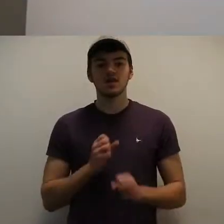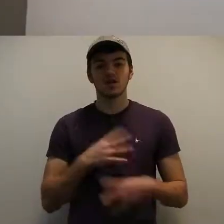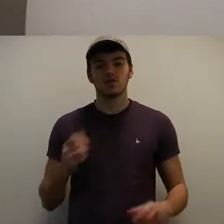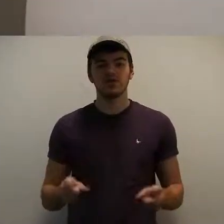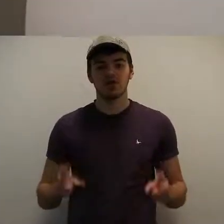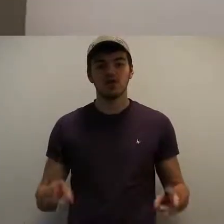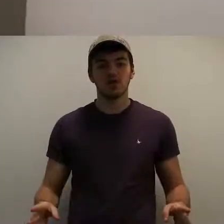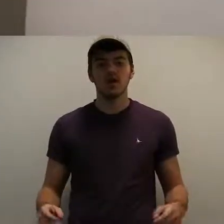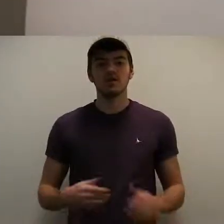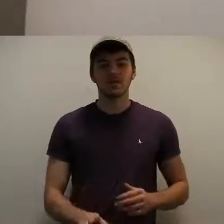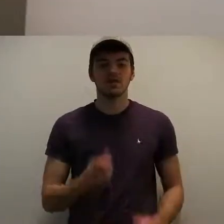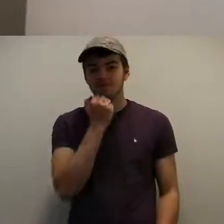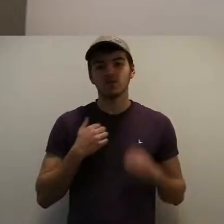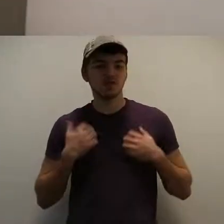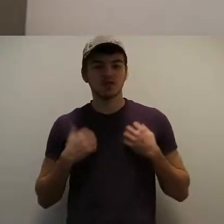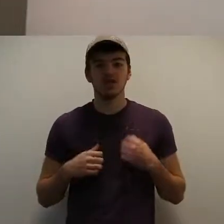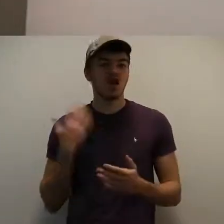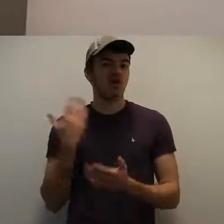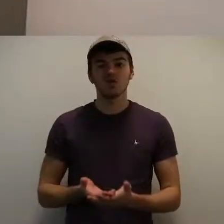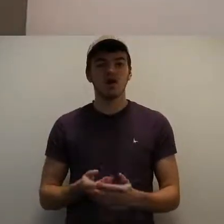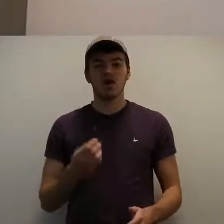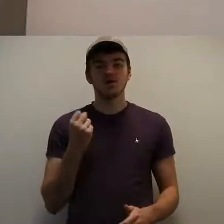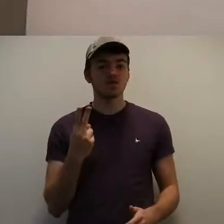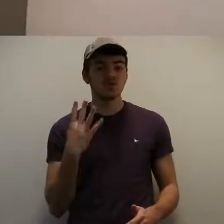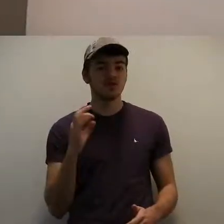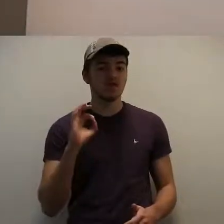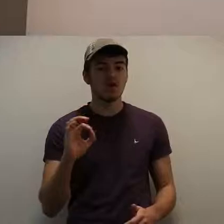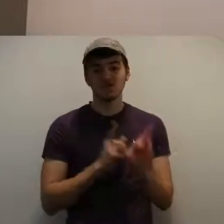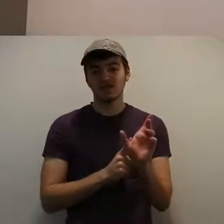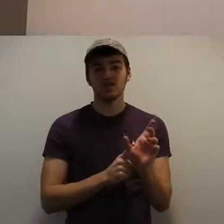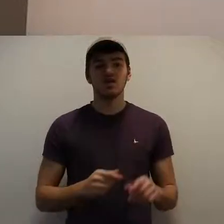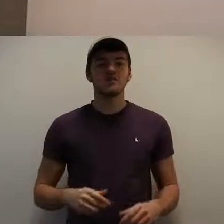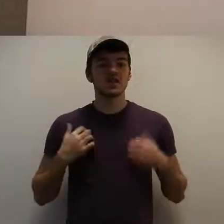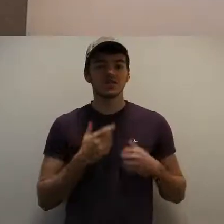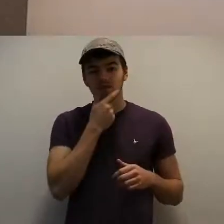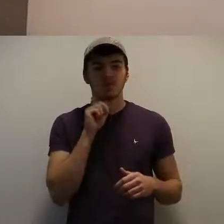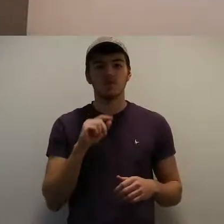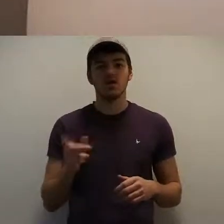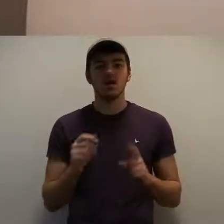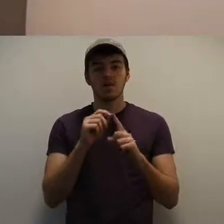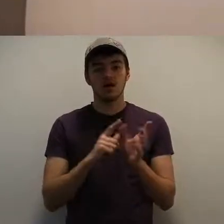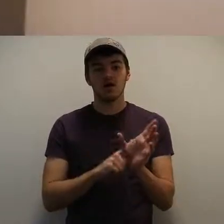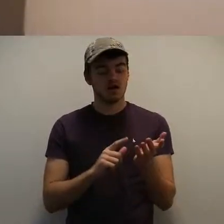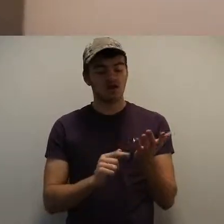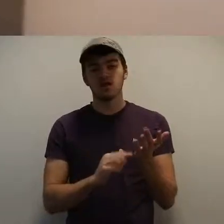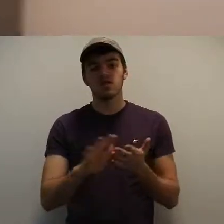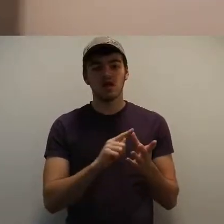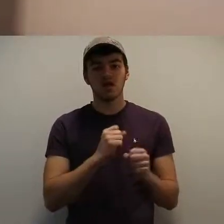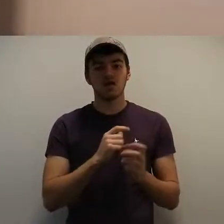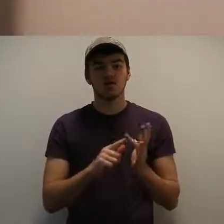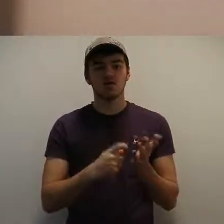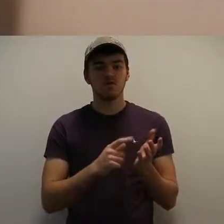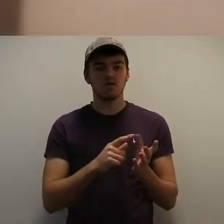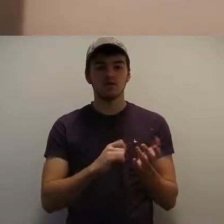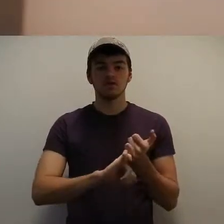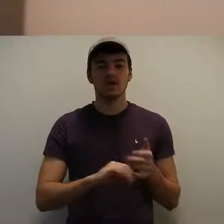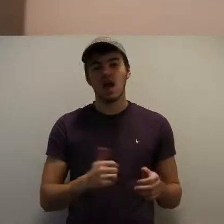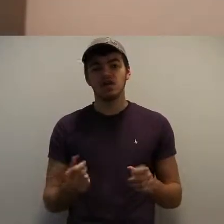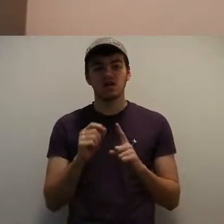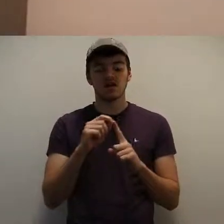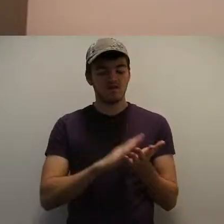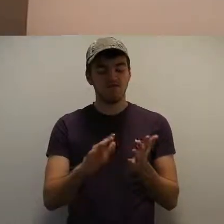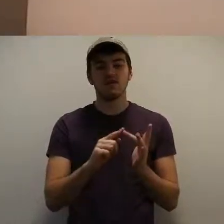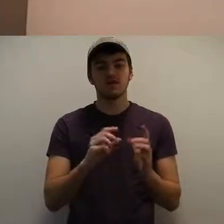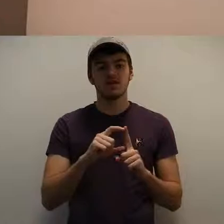Golden ratio has been a mathematical interest for 2,400 years, attracting the likes of Pythagoras and Phidias, represented by the Greek letter phi